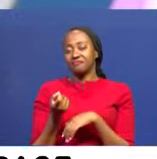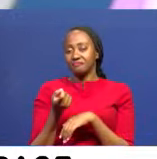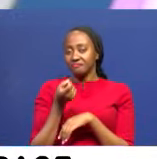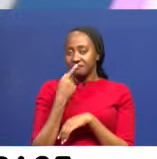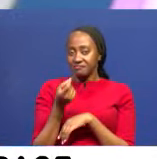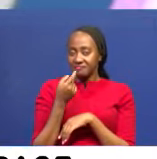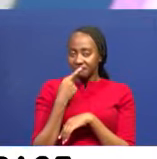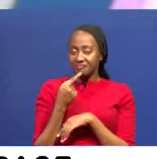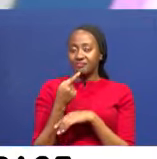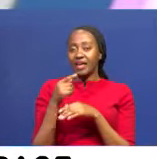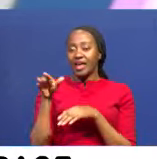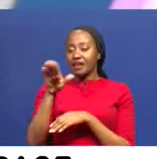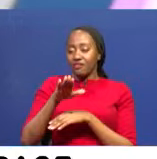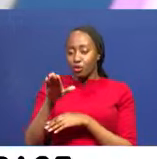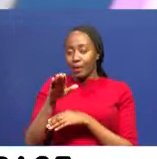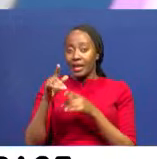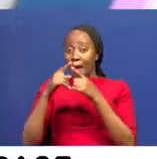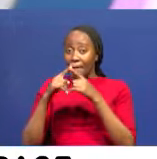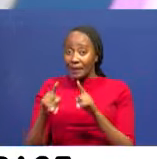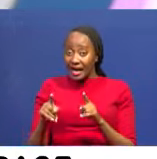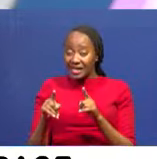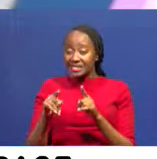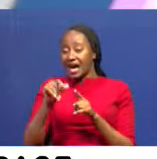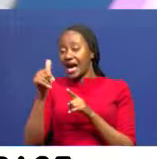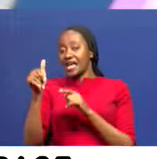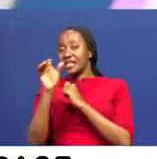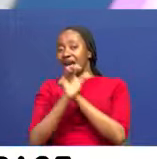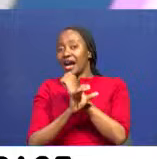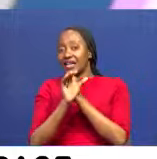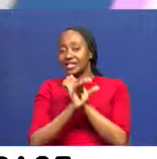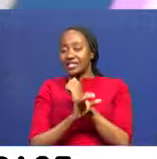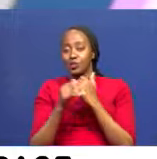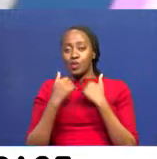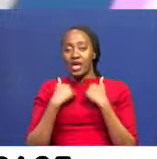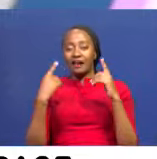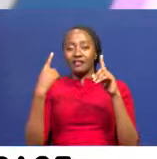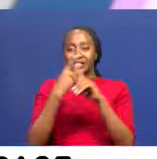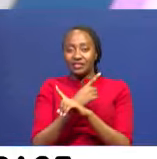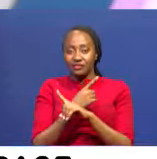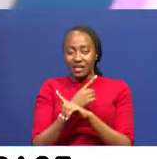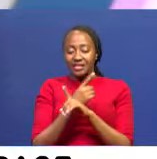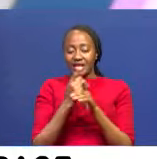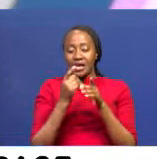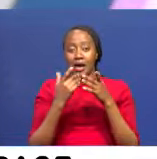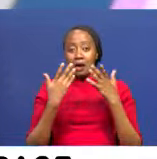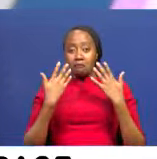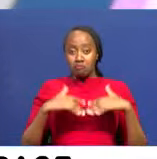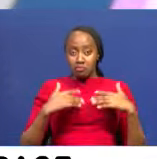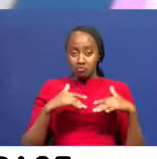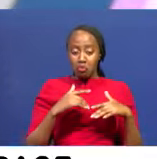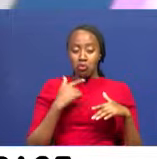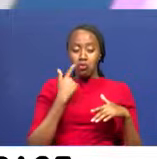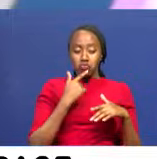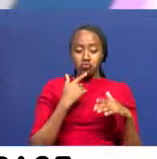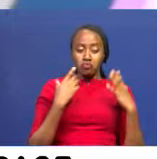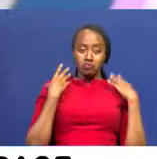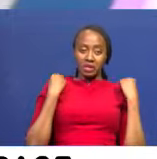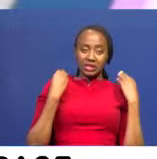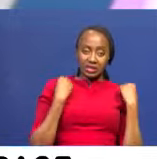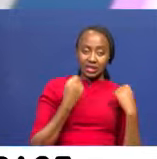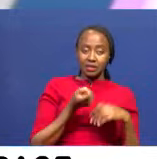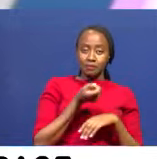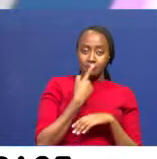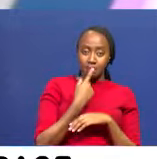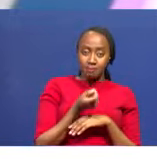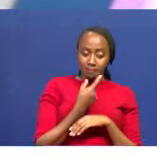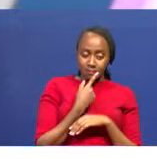other countries, where you have a different personnel practicing the pharmacy, or what you call